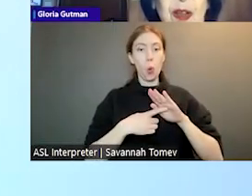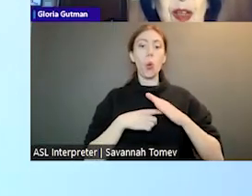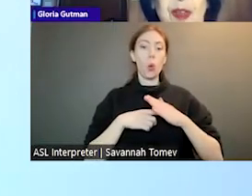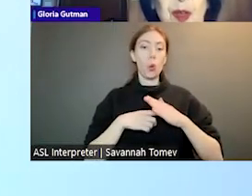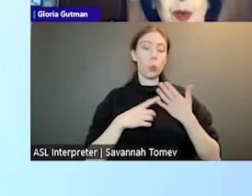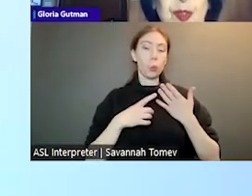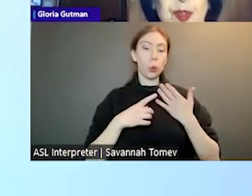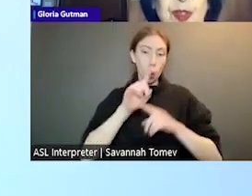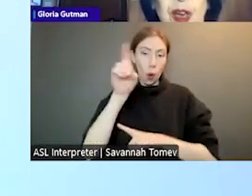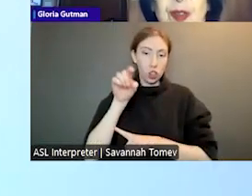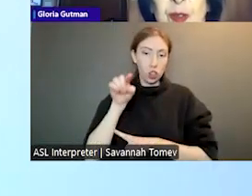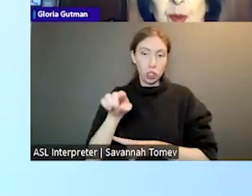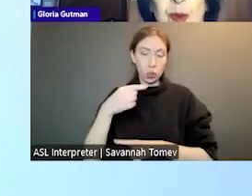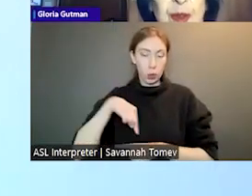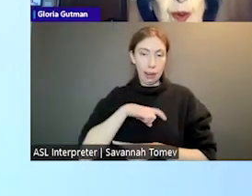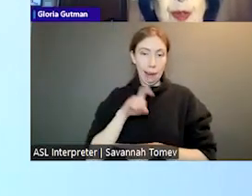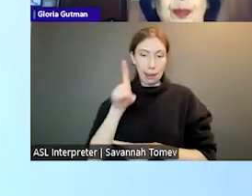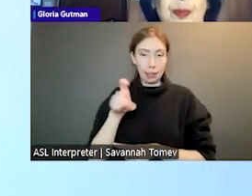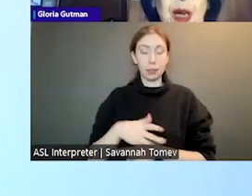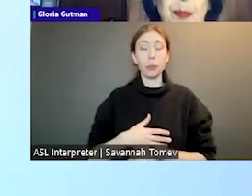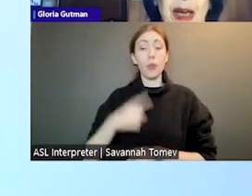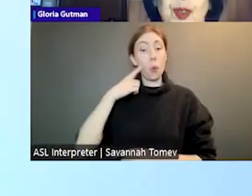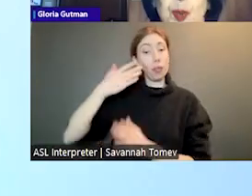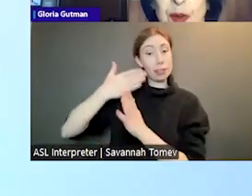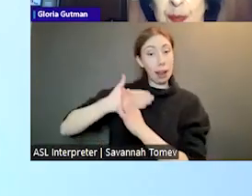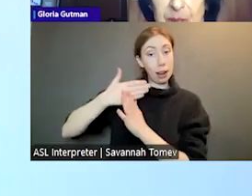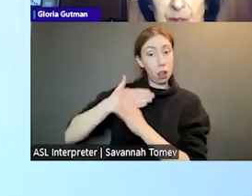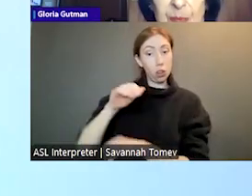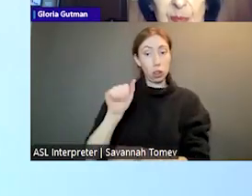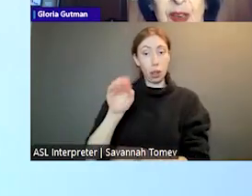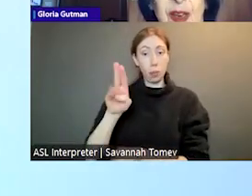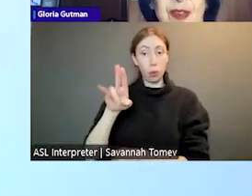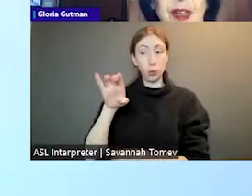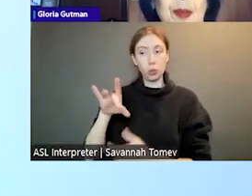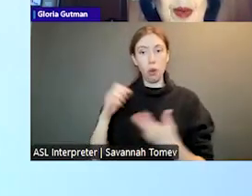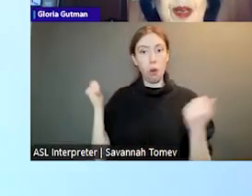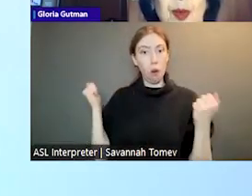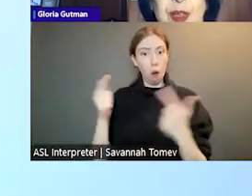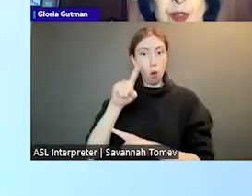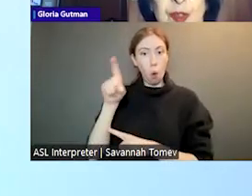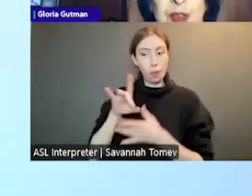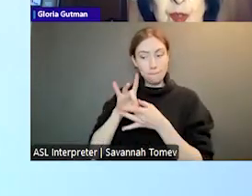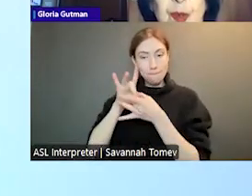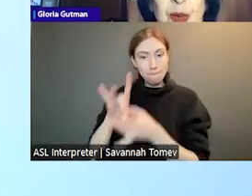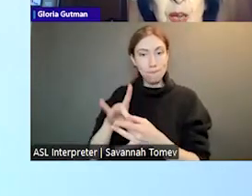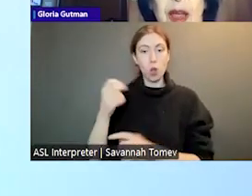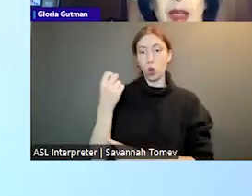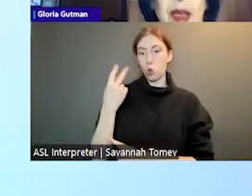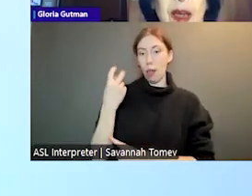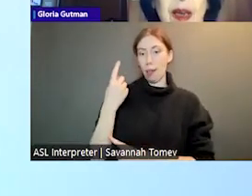abuse, the questions had to do with over the past 12 months. Did anybody criticize